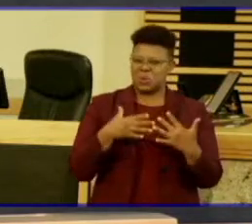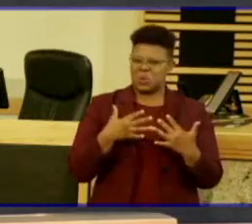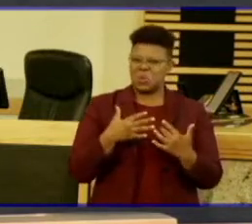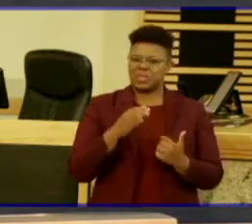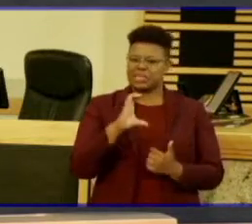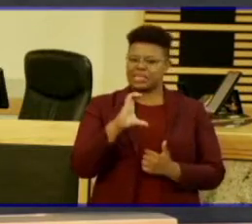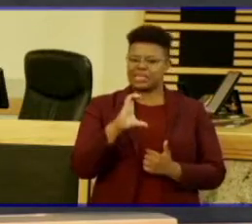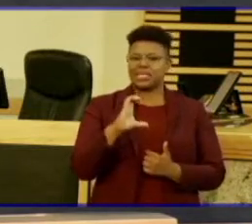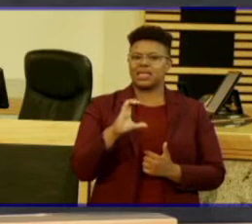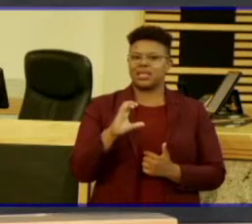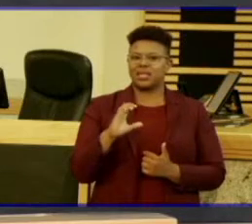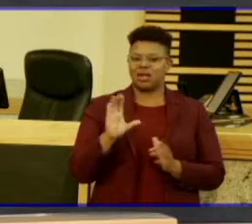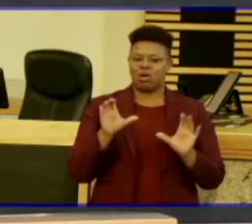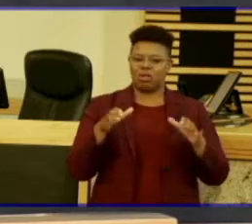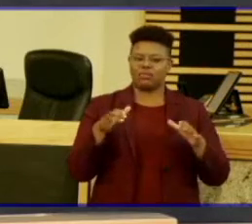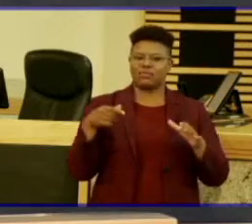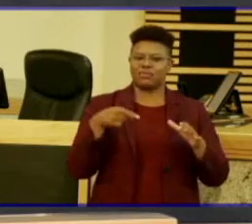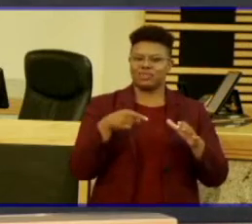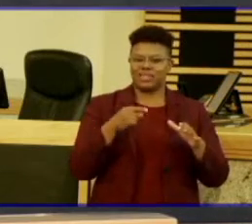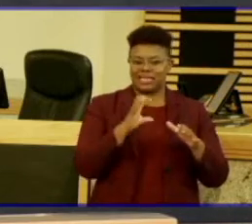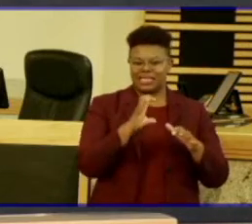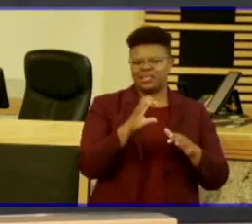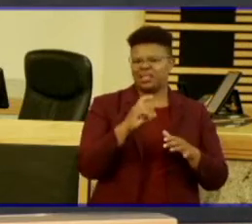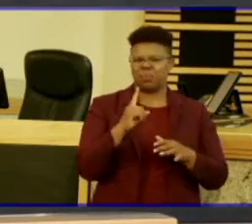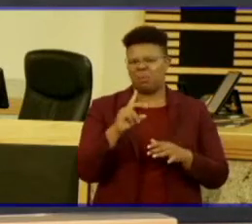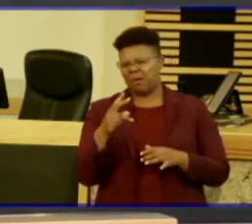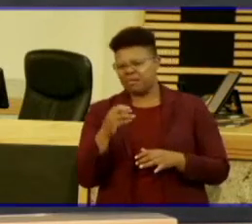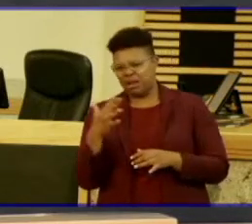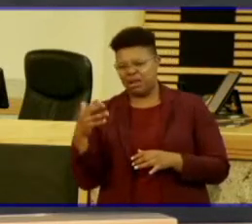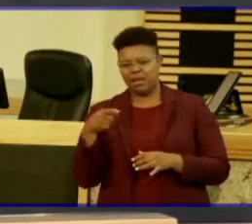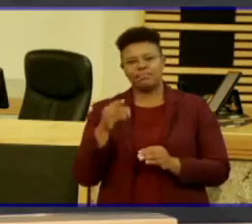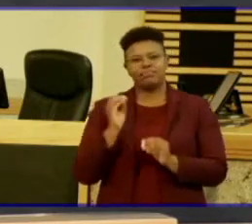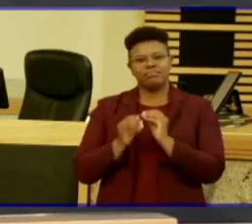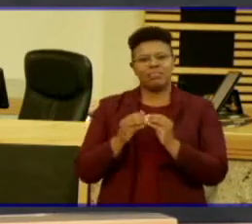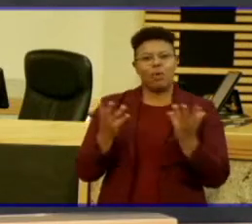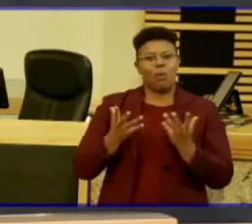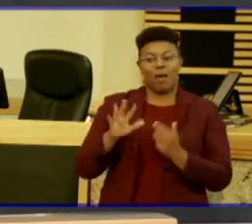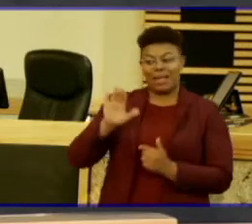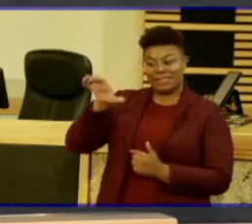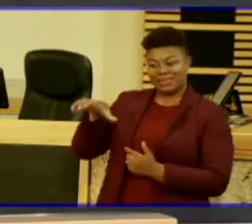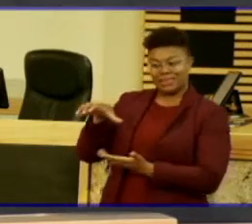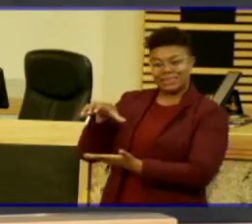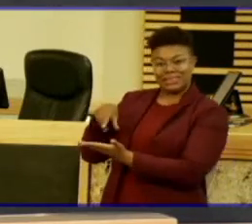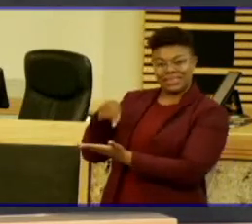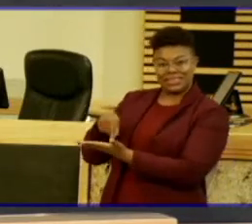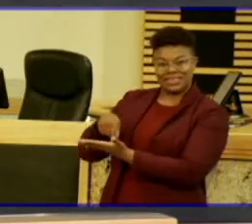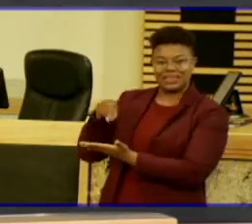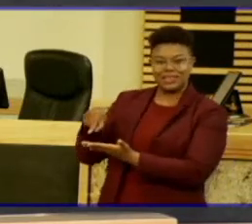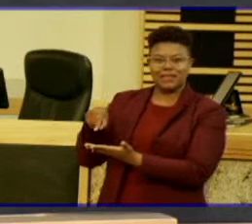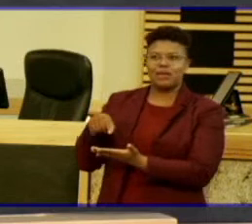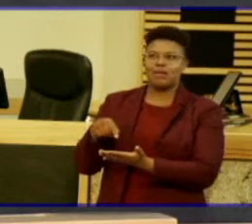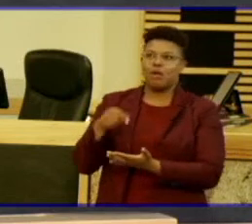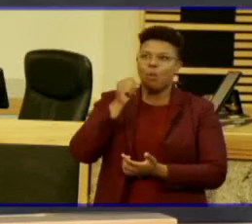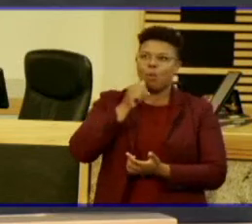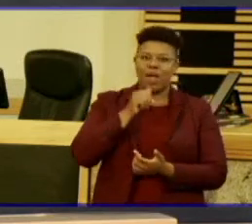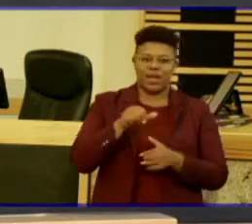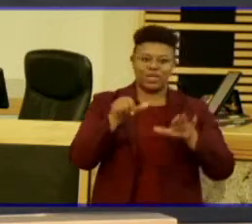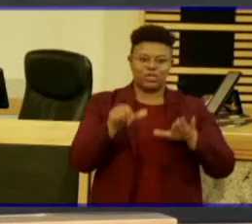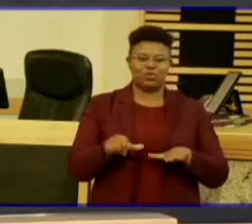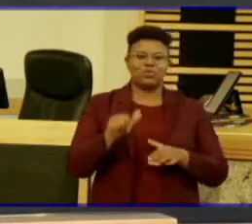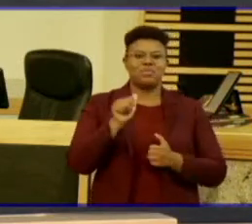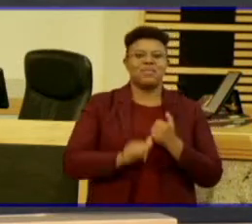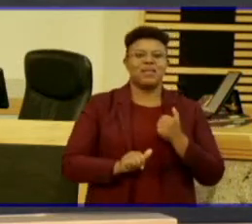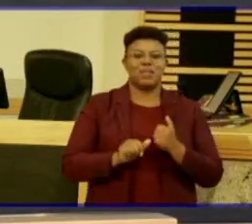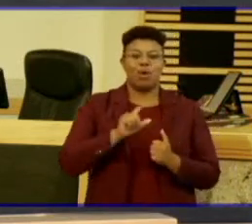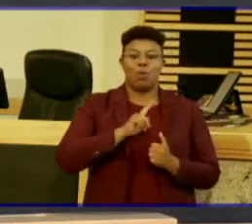C-Class. VA Automotive is gearing for optimum operation by the month of June, as Mercedes-Benz South